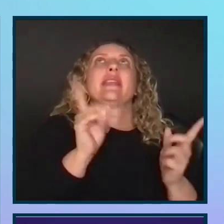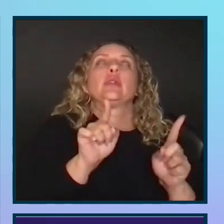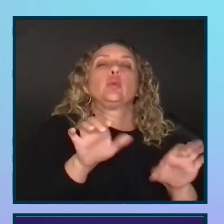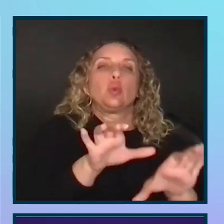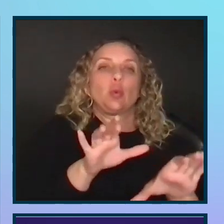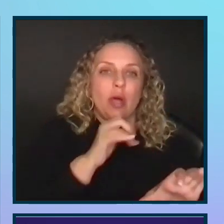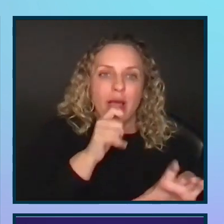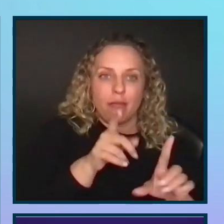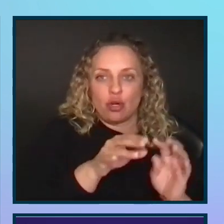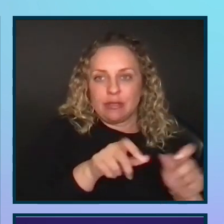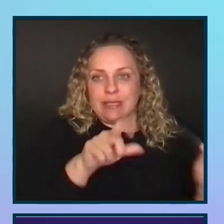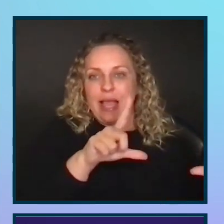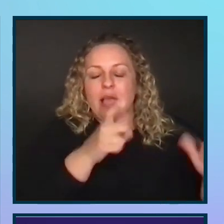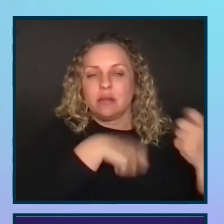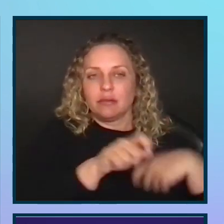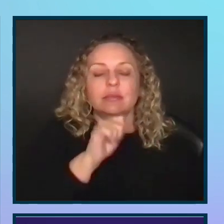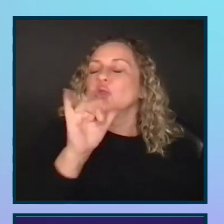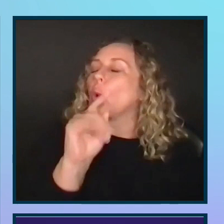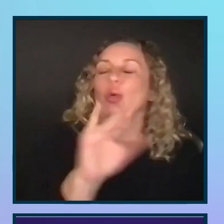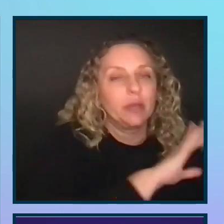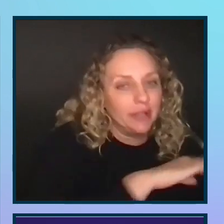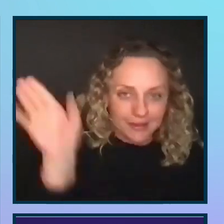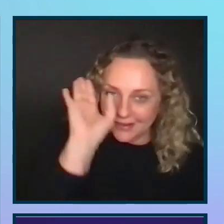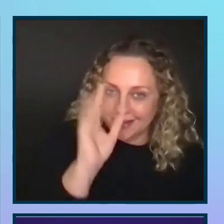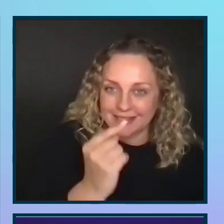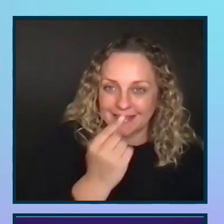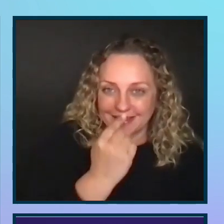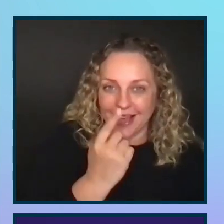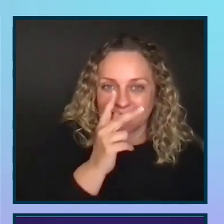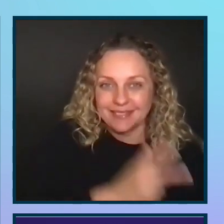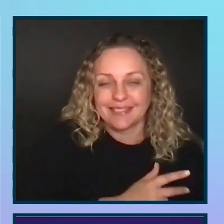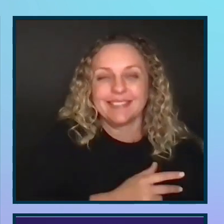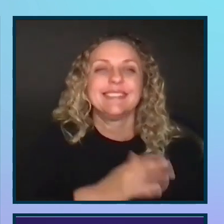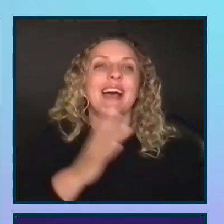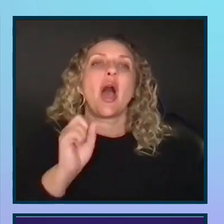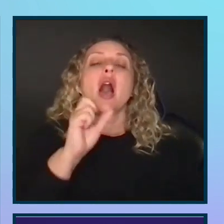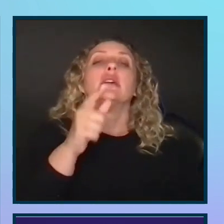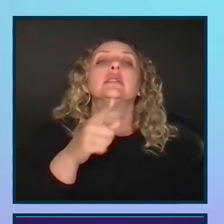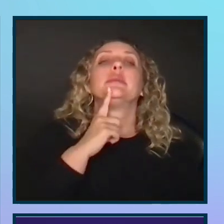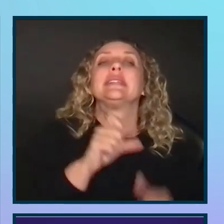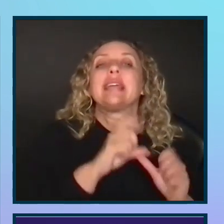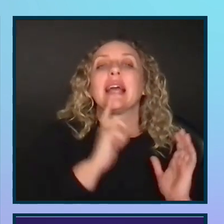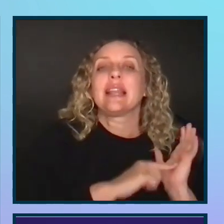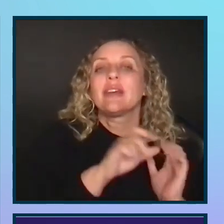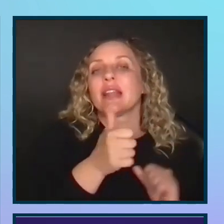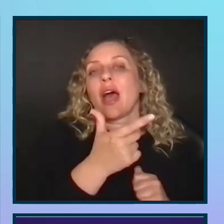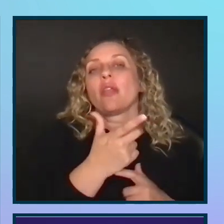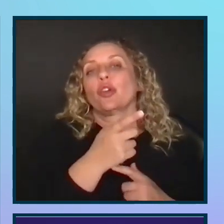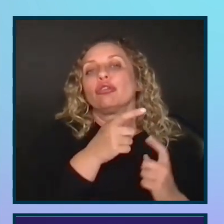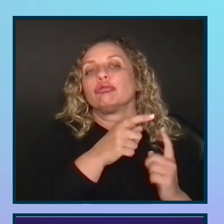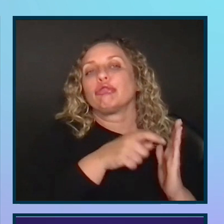think to put a slide for it. Just don't use placeholder text. It sucks. Awesome. Consistent identification, another WCAG